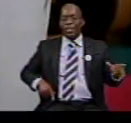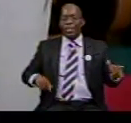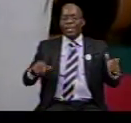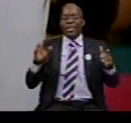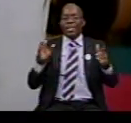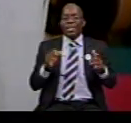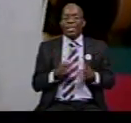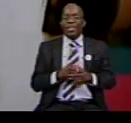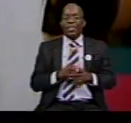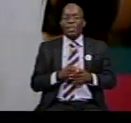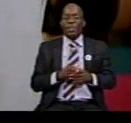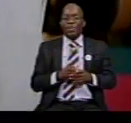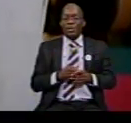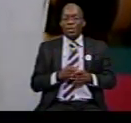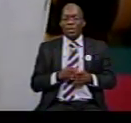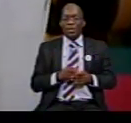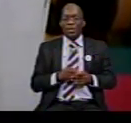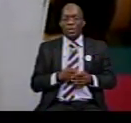Lord.